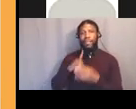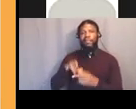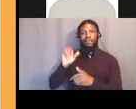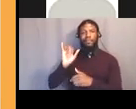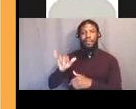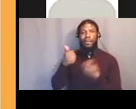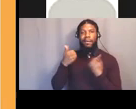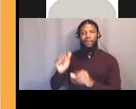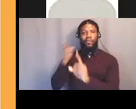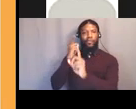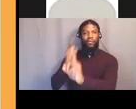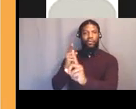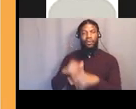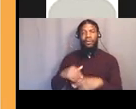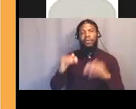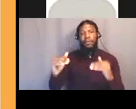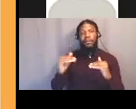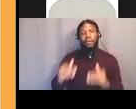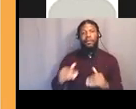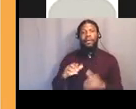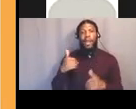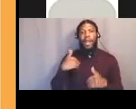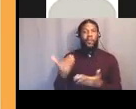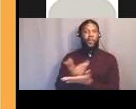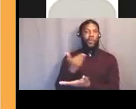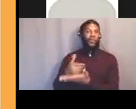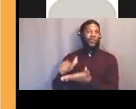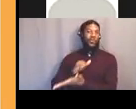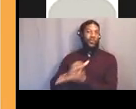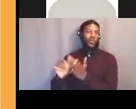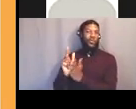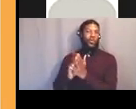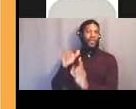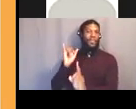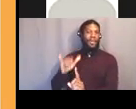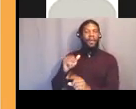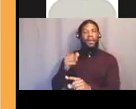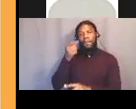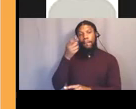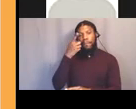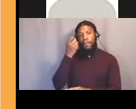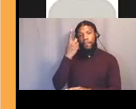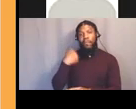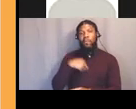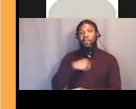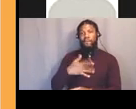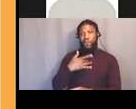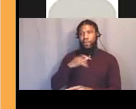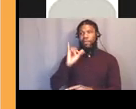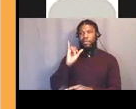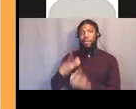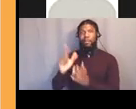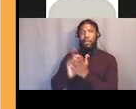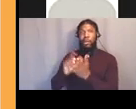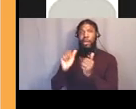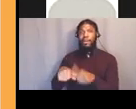a piece of New York legislation, we think that this is legislation that can be replicated, and are happy to